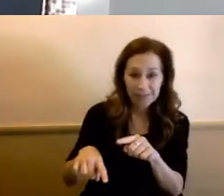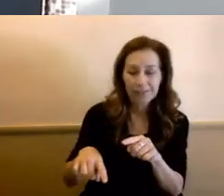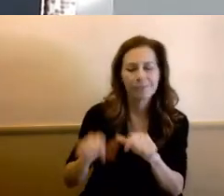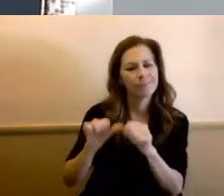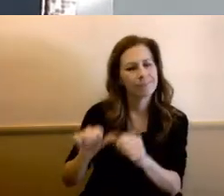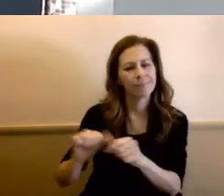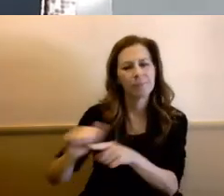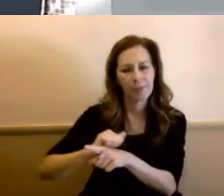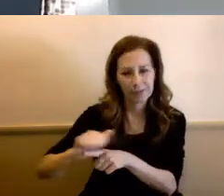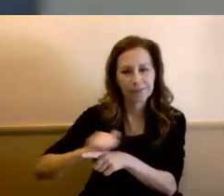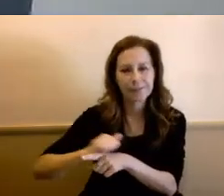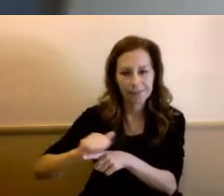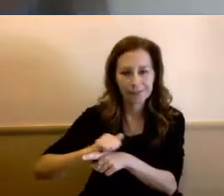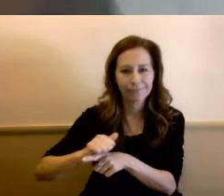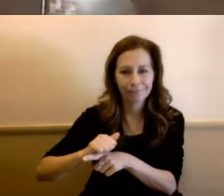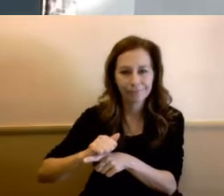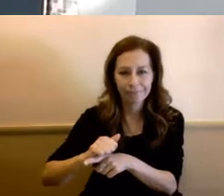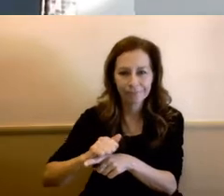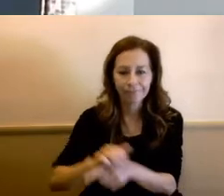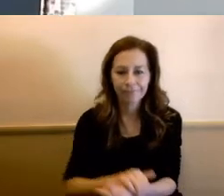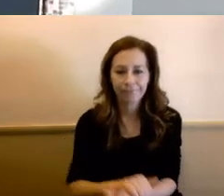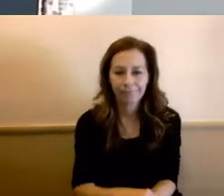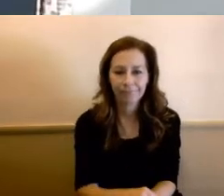keep practicing these.